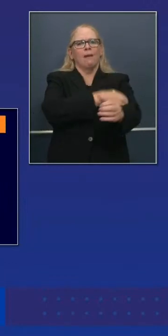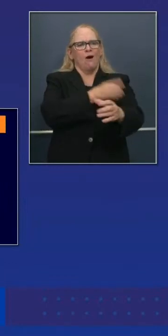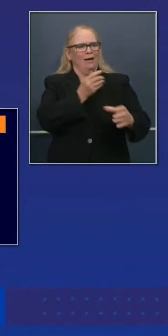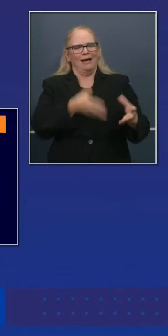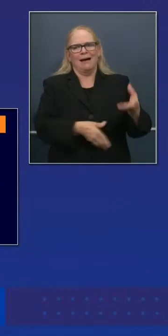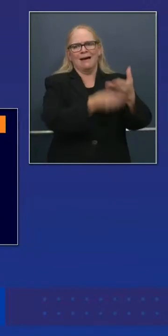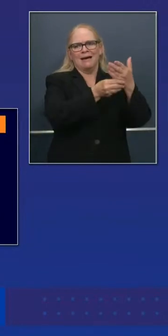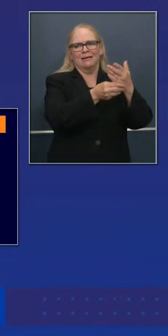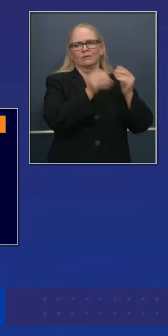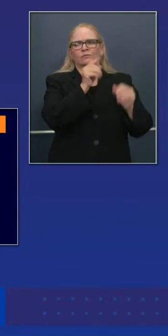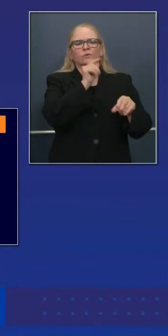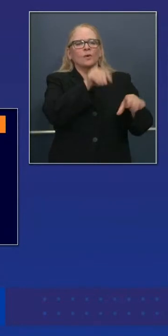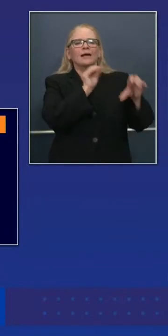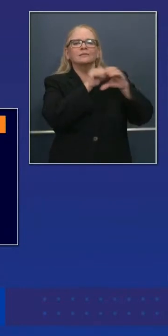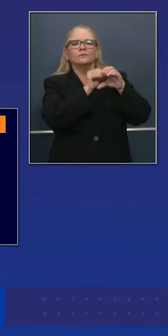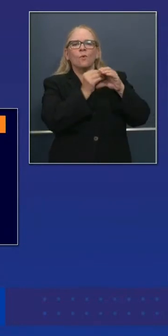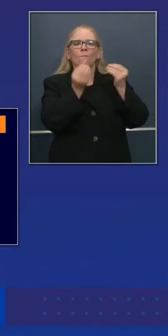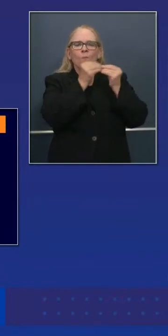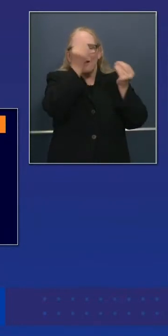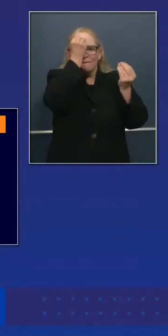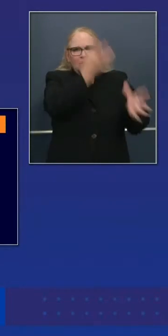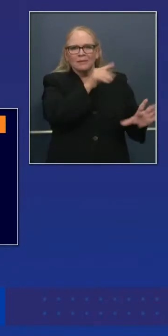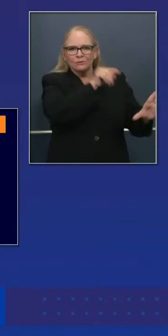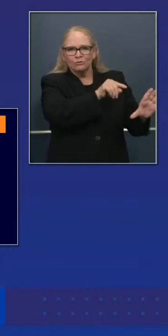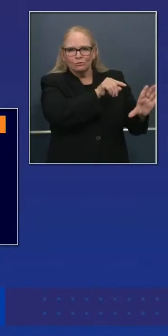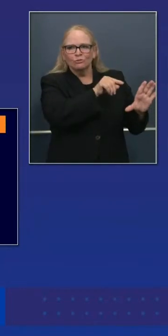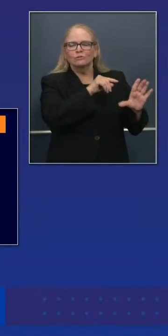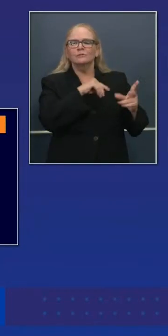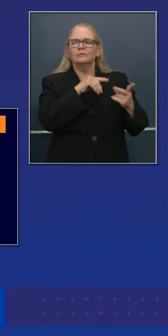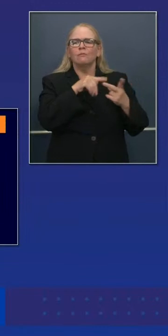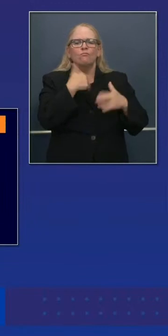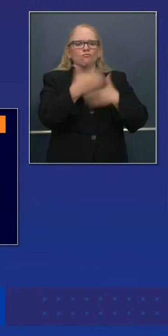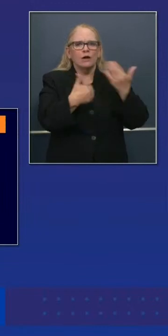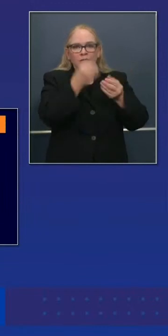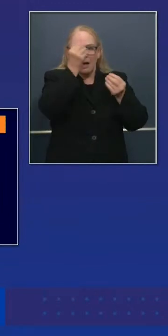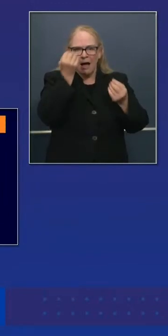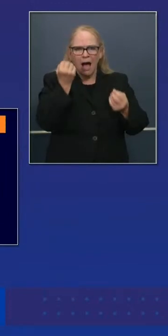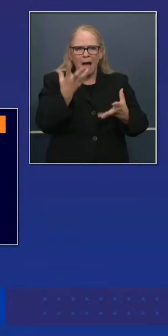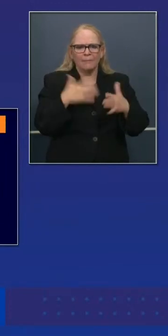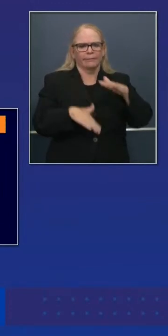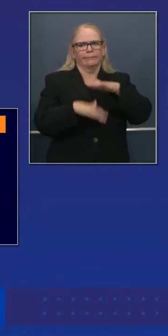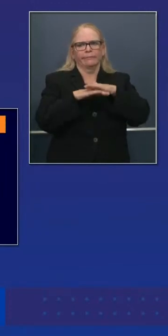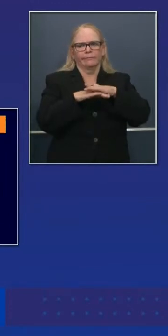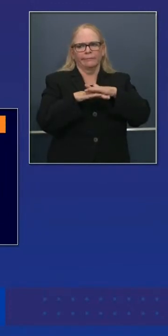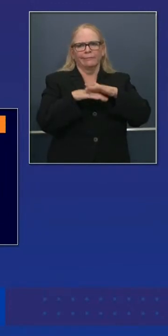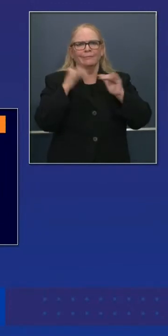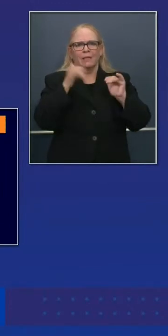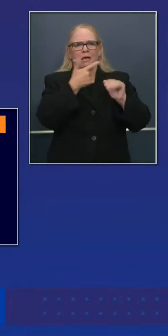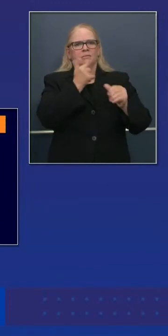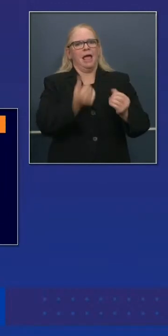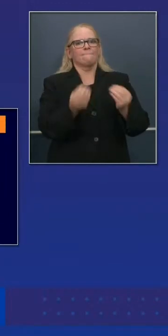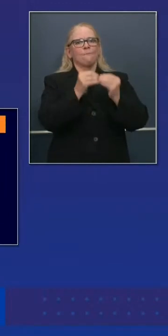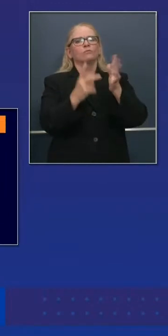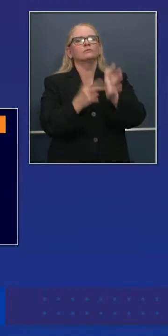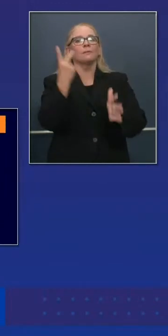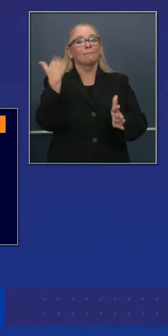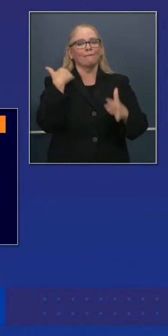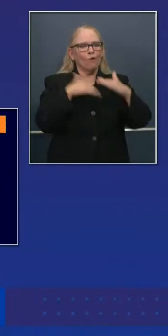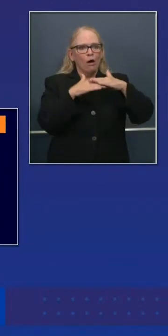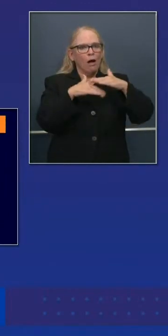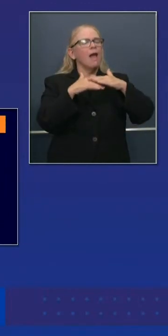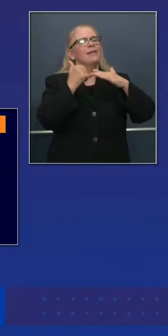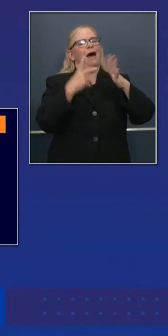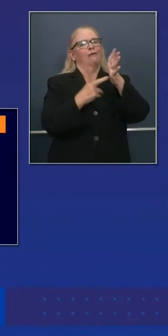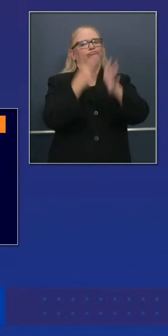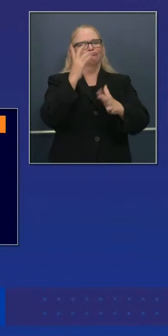processing a certain number of tests per day to almost quadrupling that in the course of a